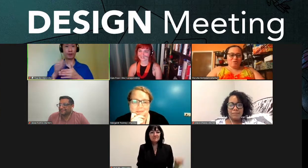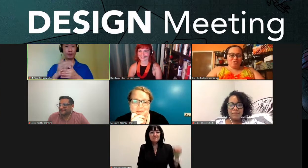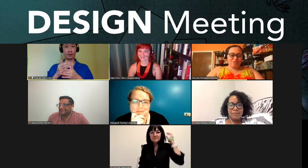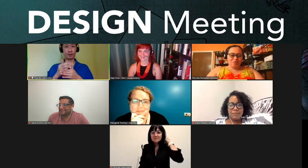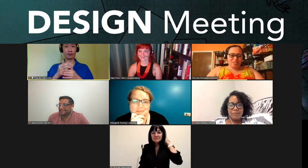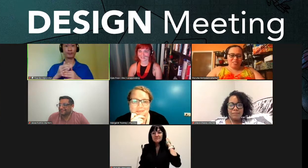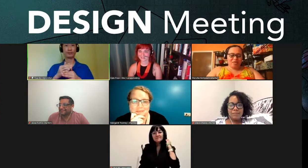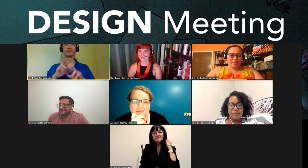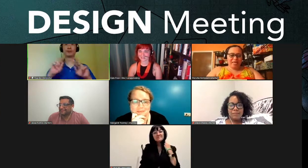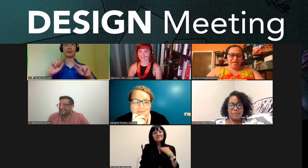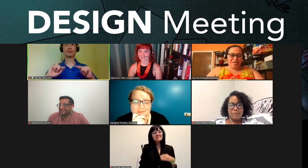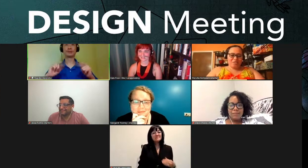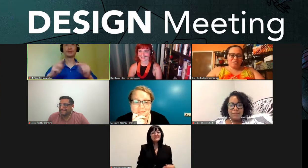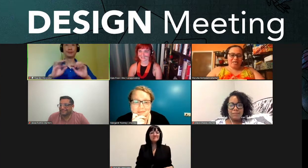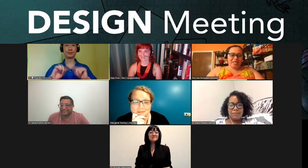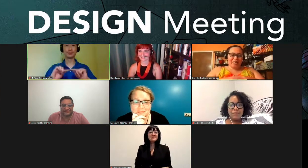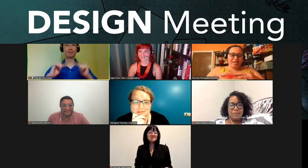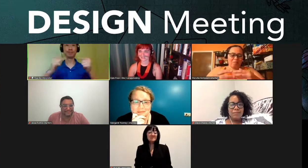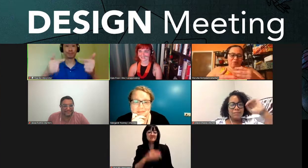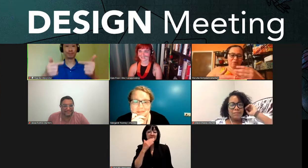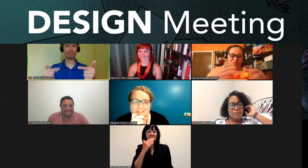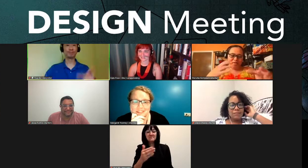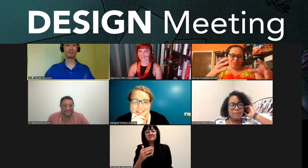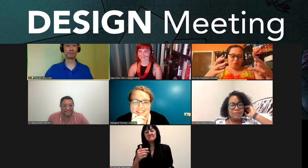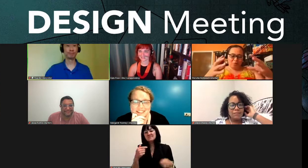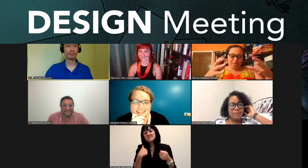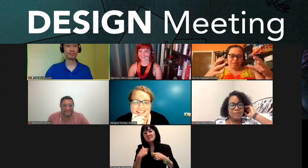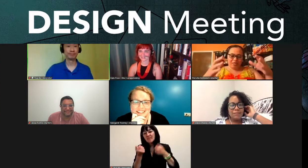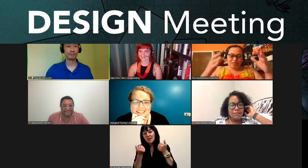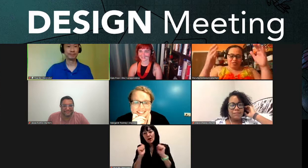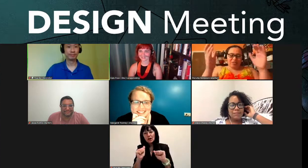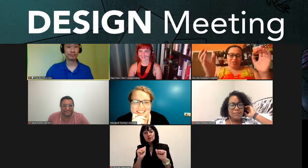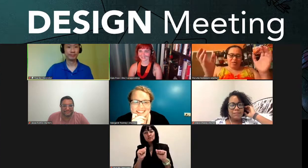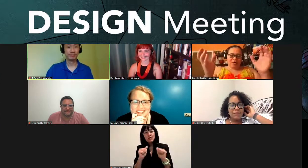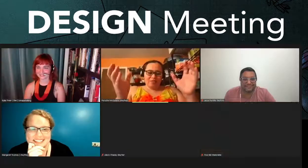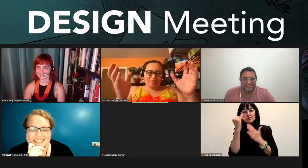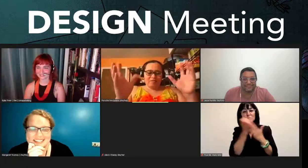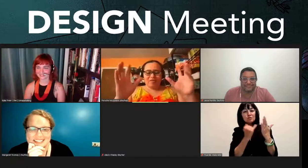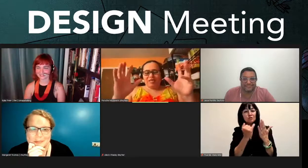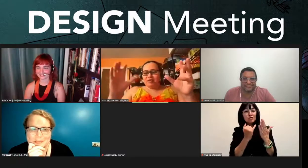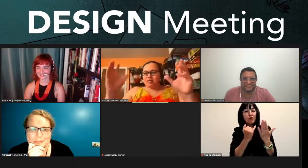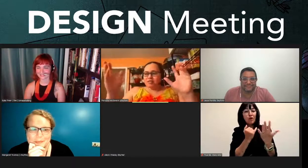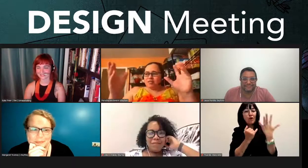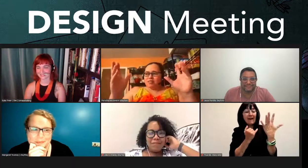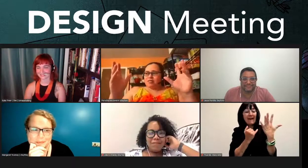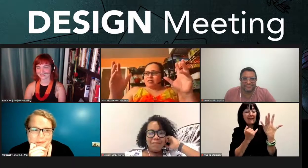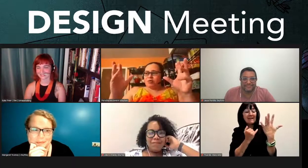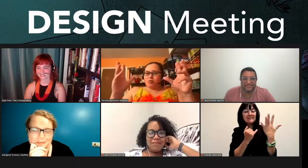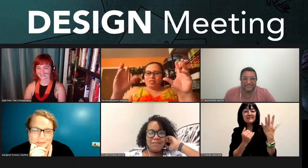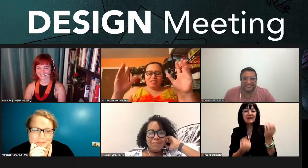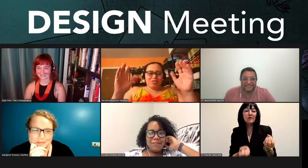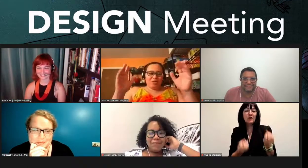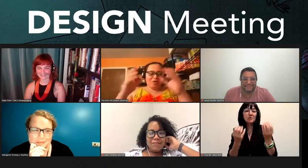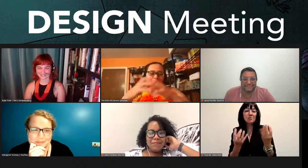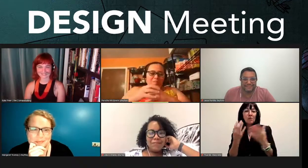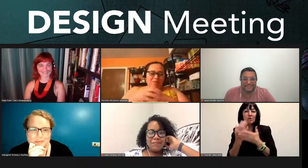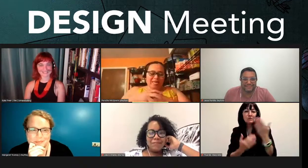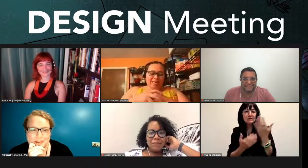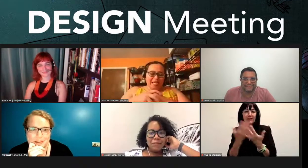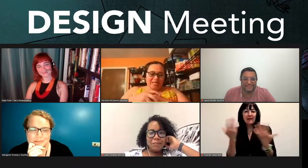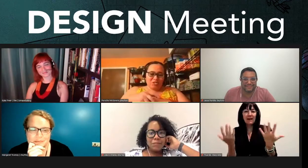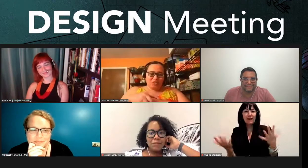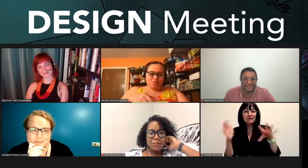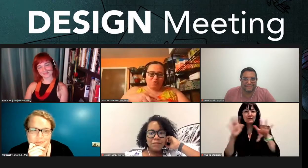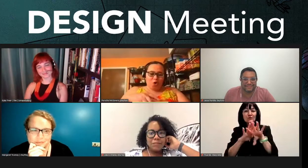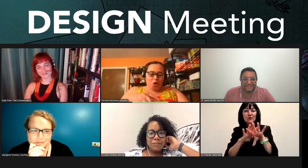I tried to draw this thing with hands and like multiple hands holding each other, right, in terms of like holding each other up, but I